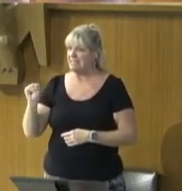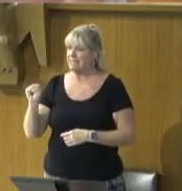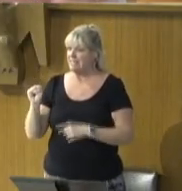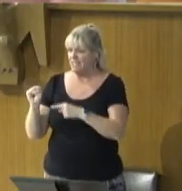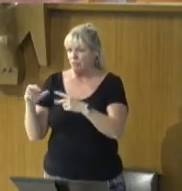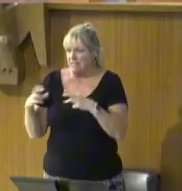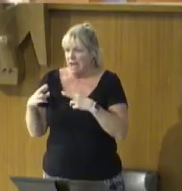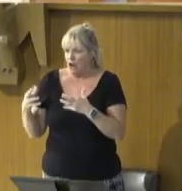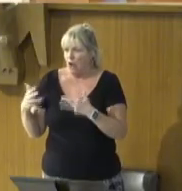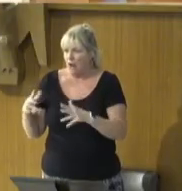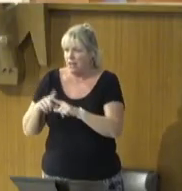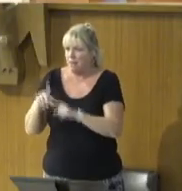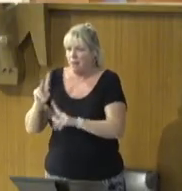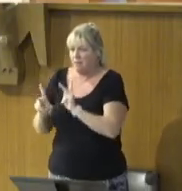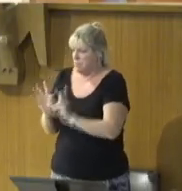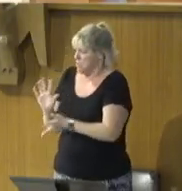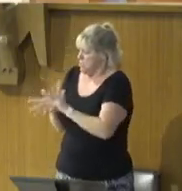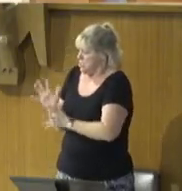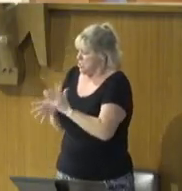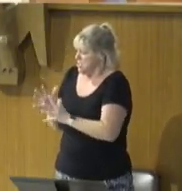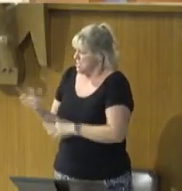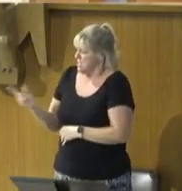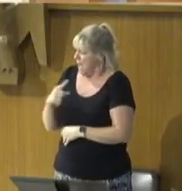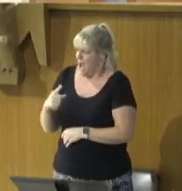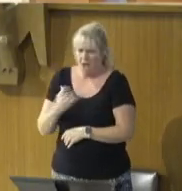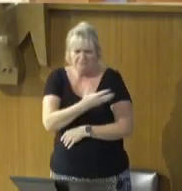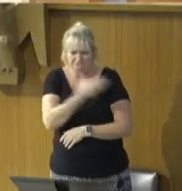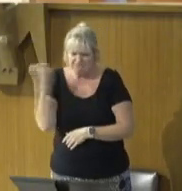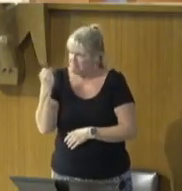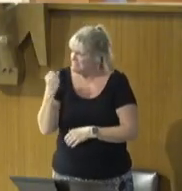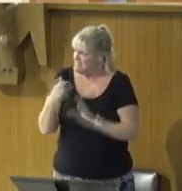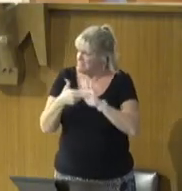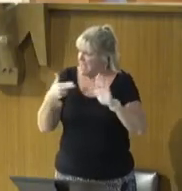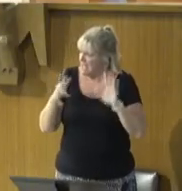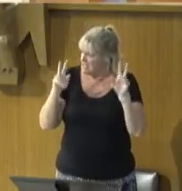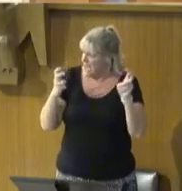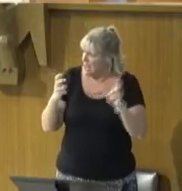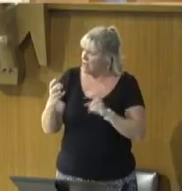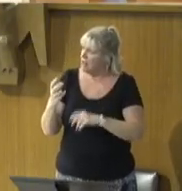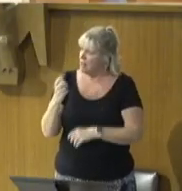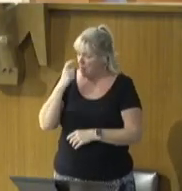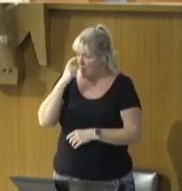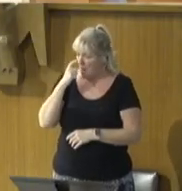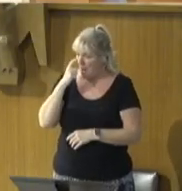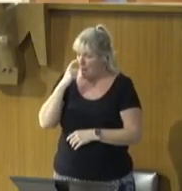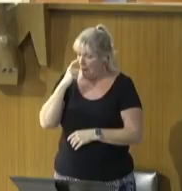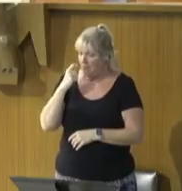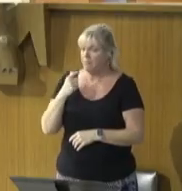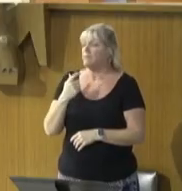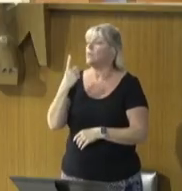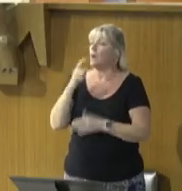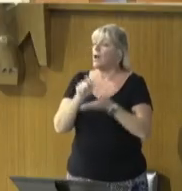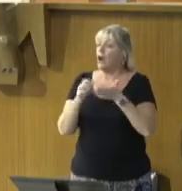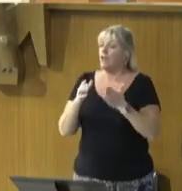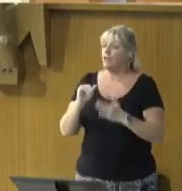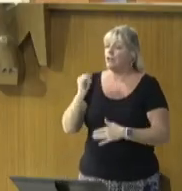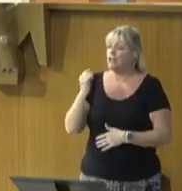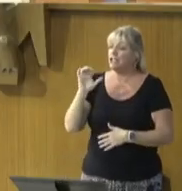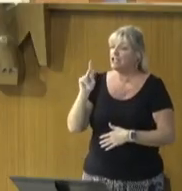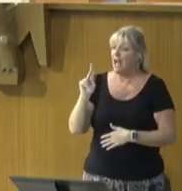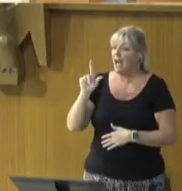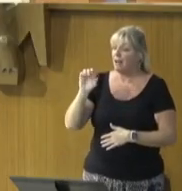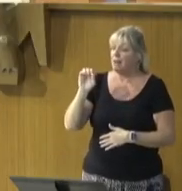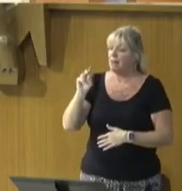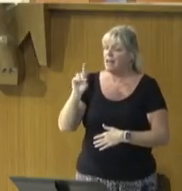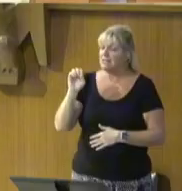of retirement to try to wrench that title away from Johnson. The author Jack London of Call of the Wild